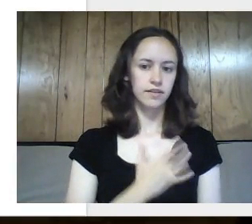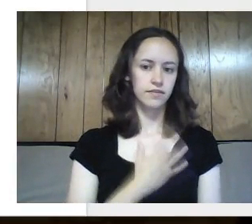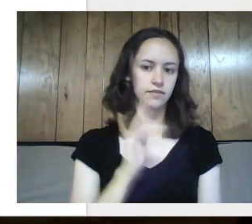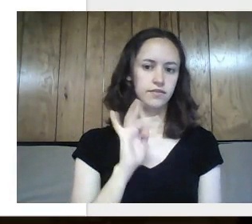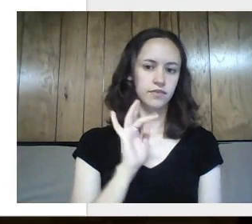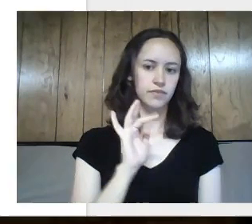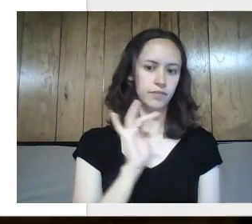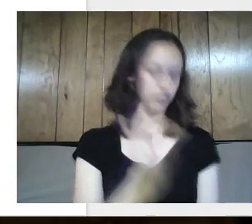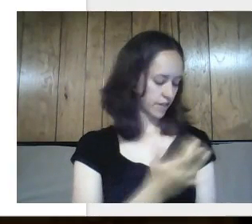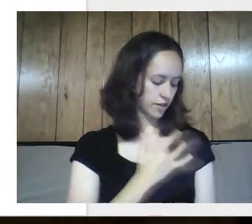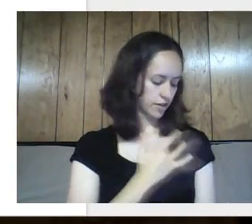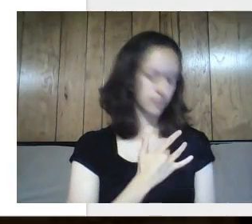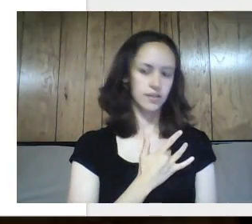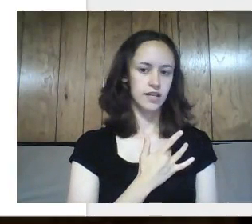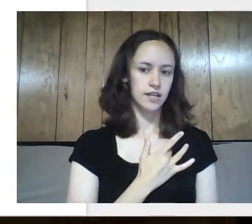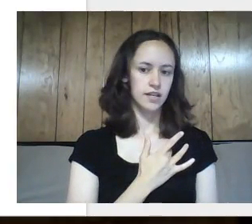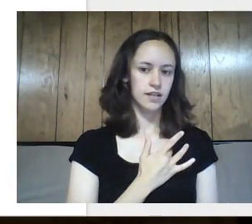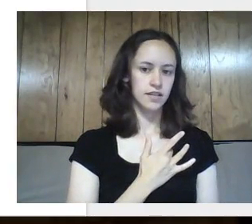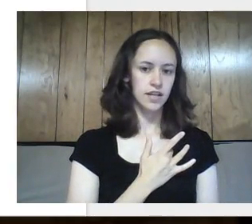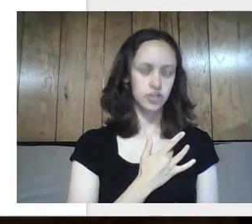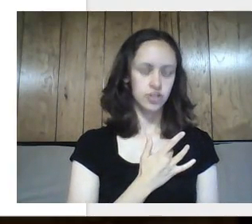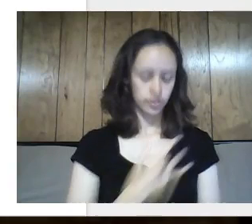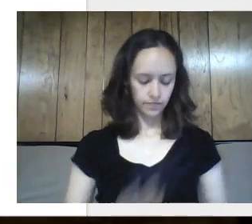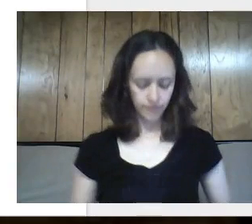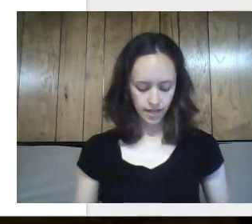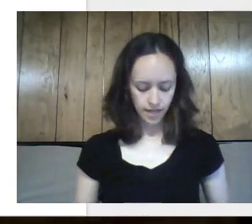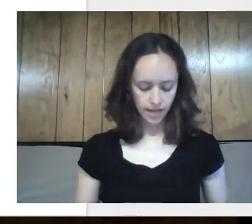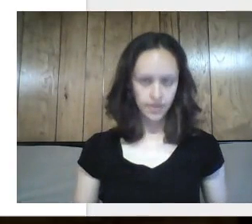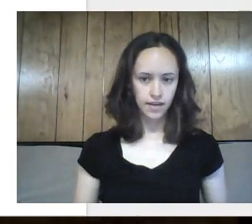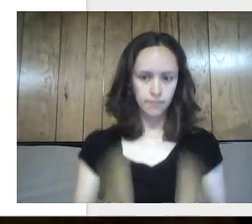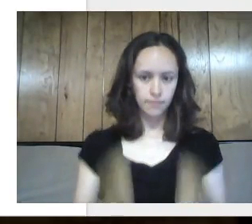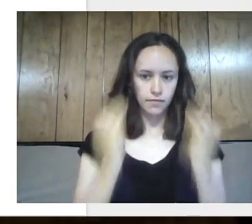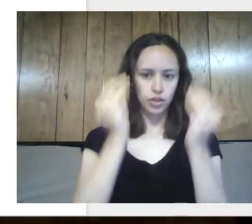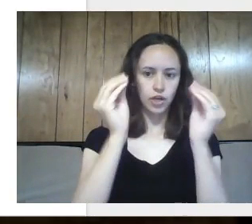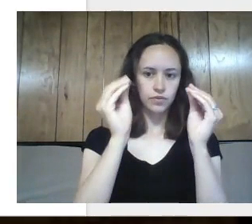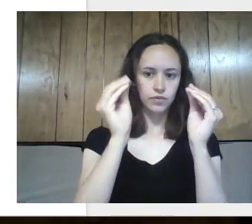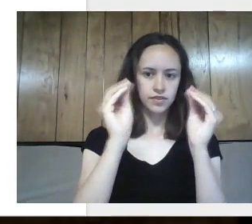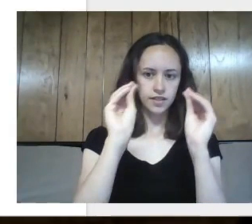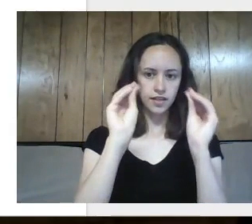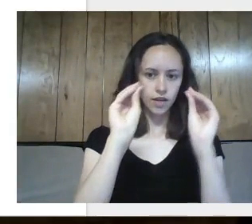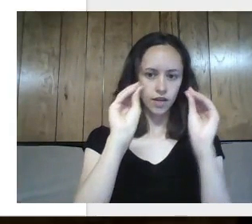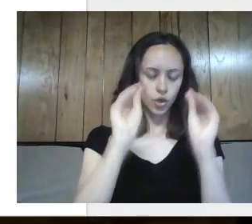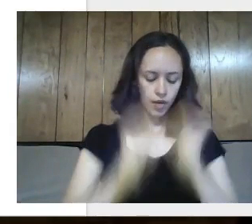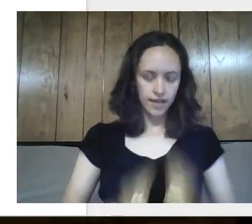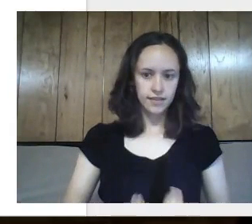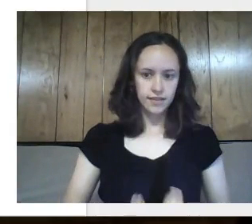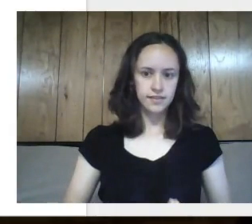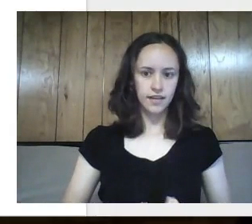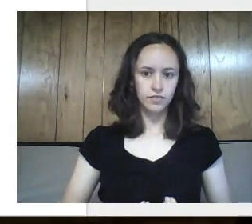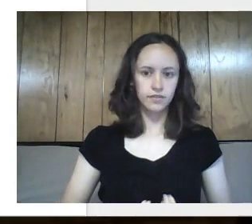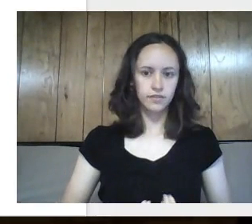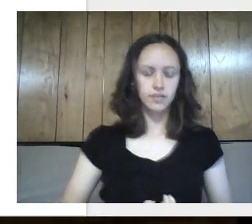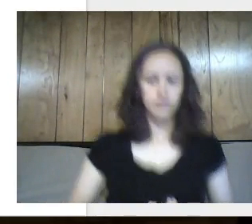heart. So with your middle finger, touch, and then closed O